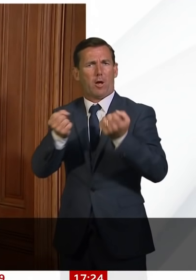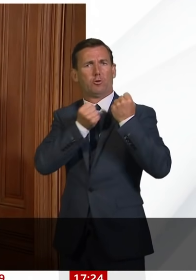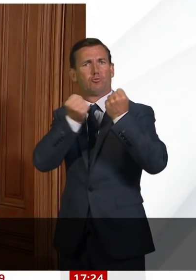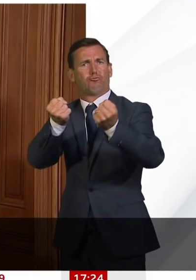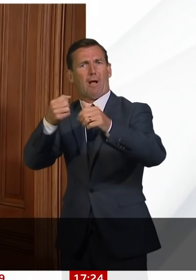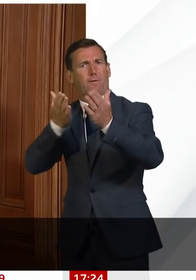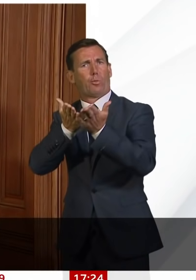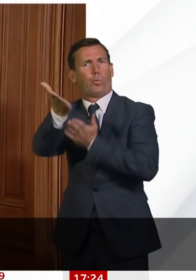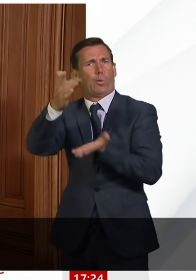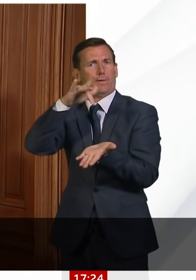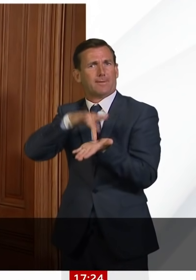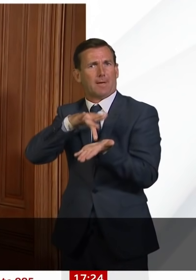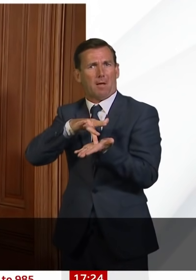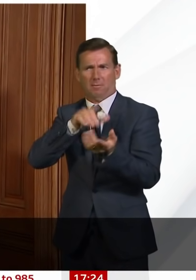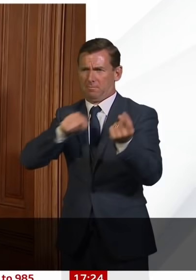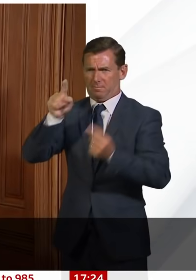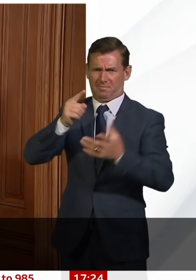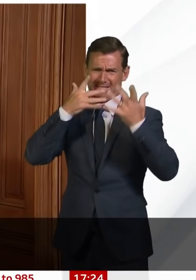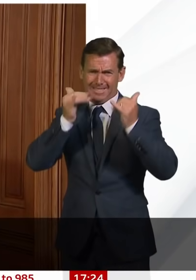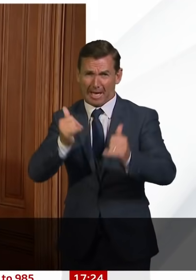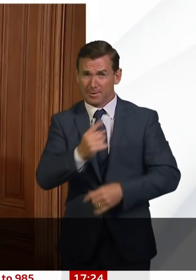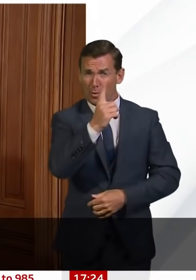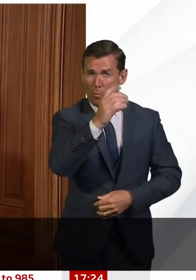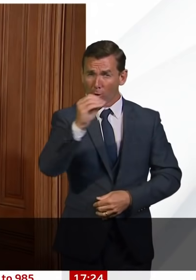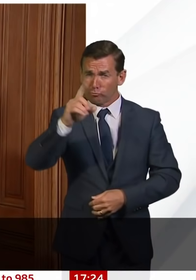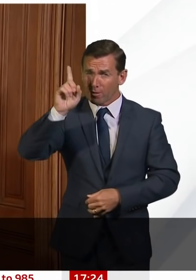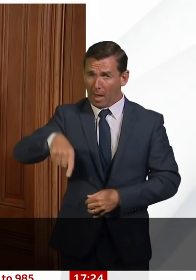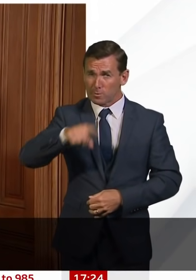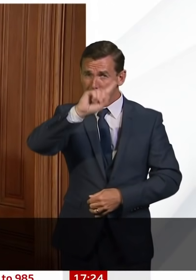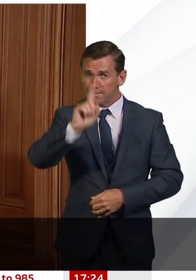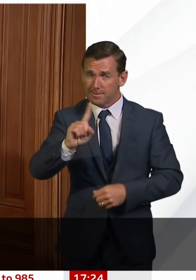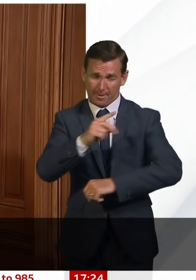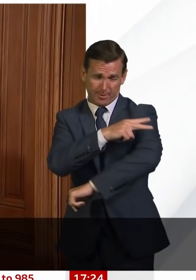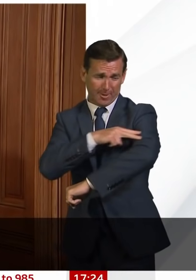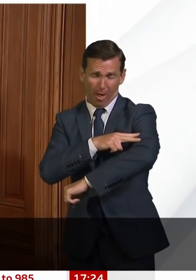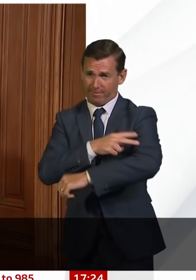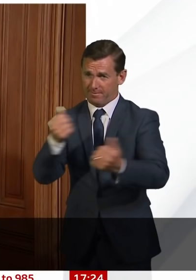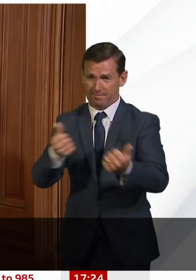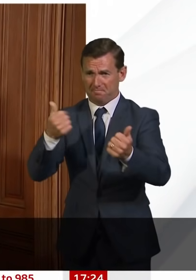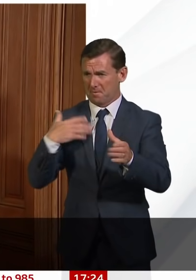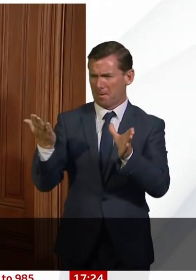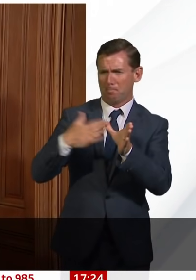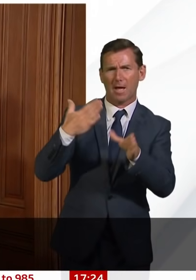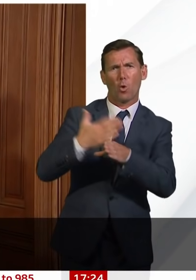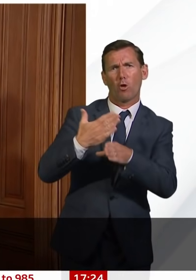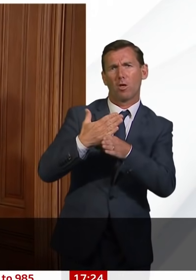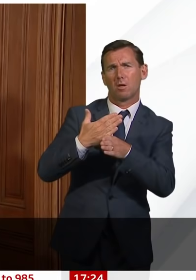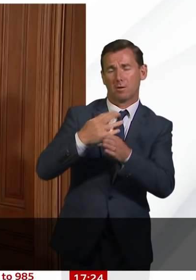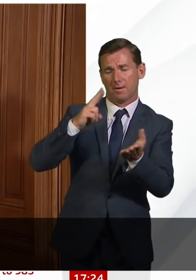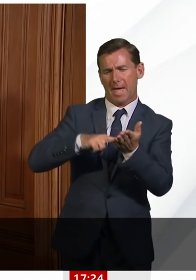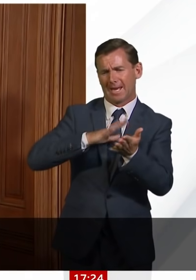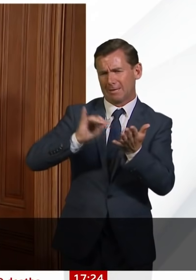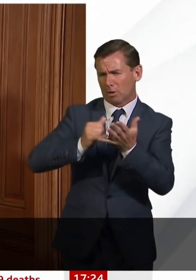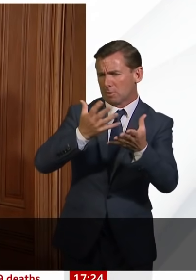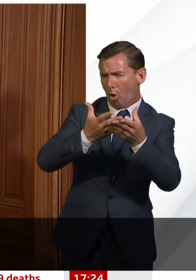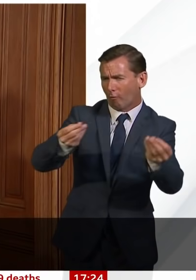over 100,000 staff, and many of those have gone back to work. And in fact, NHS sickness absence rates are now falling as a result. So that's